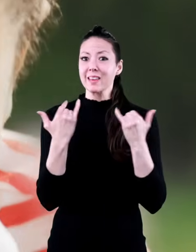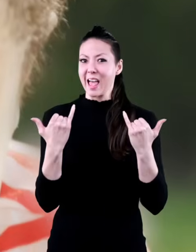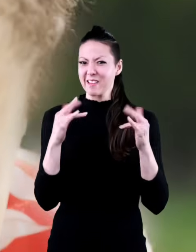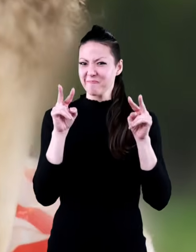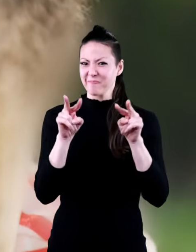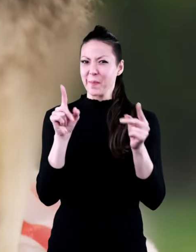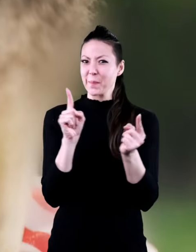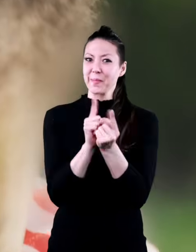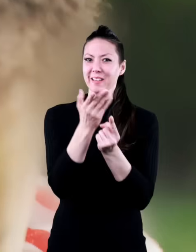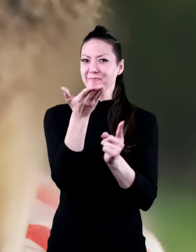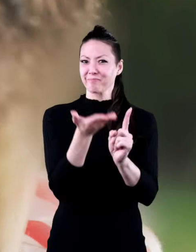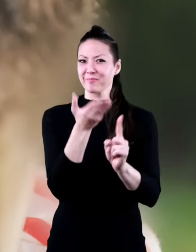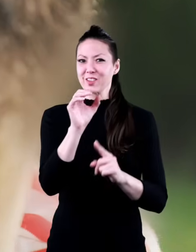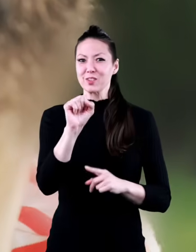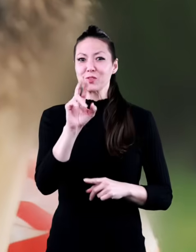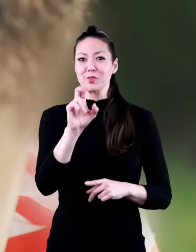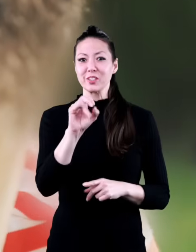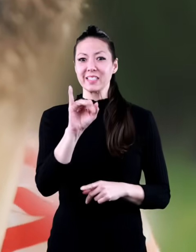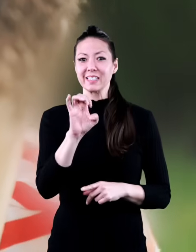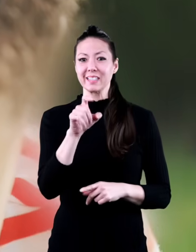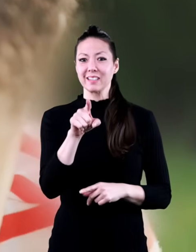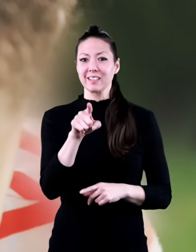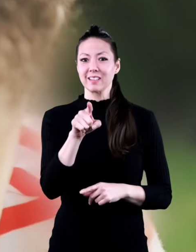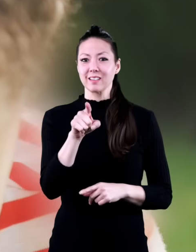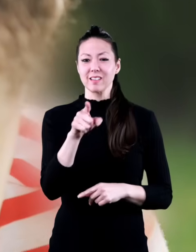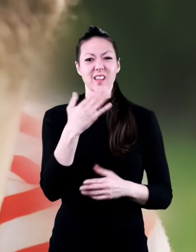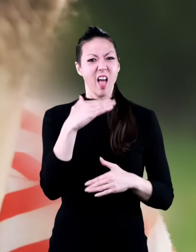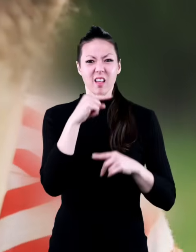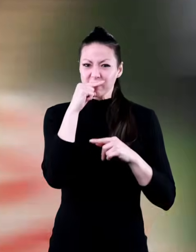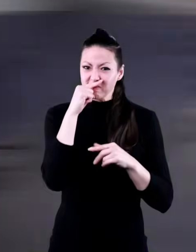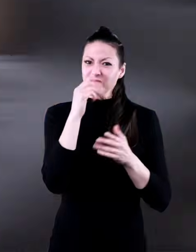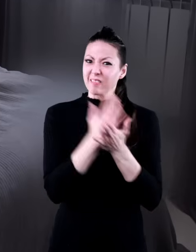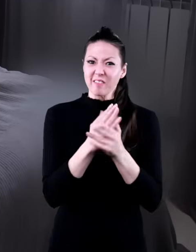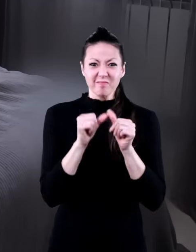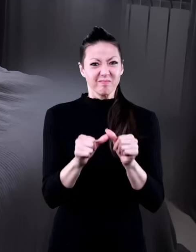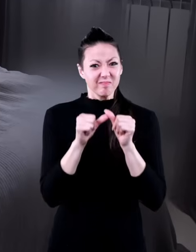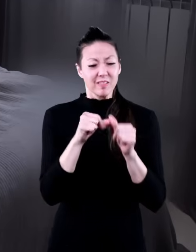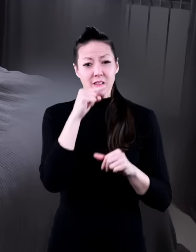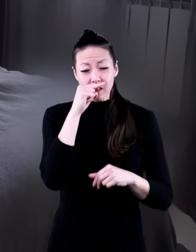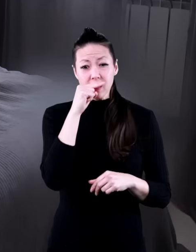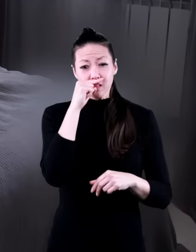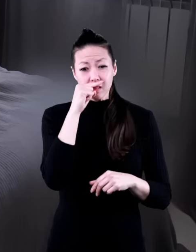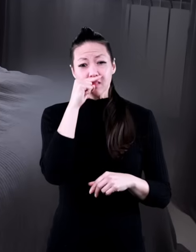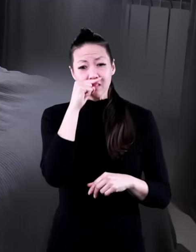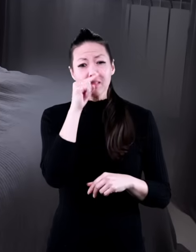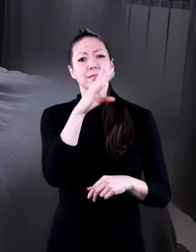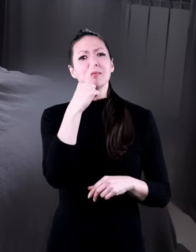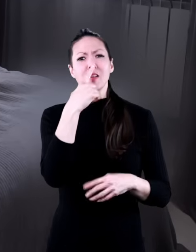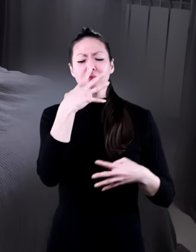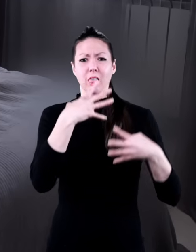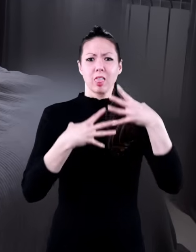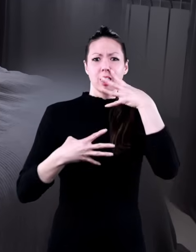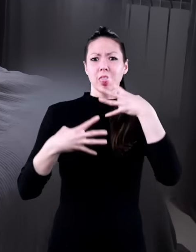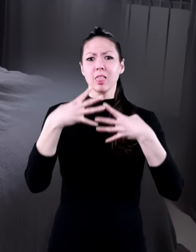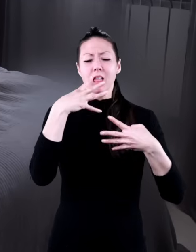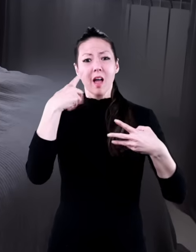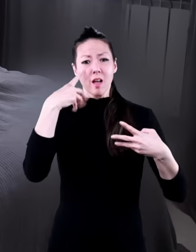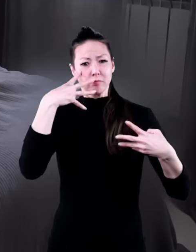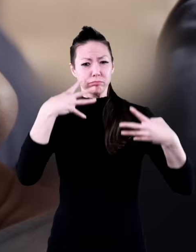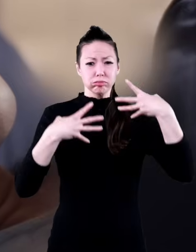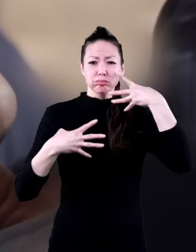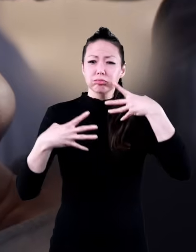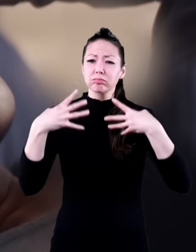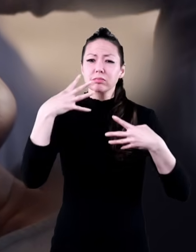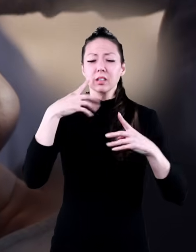meet susie susie has not been able to stop sneezing her nose is runny and her eyes are watering